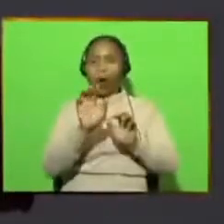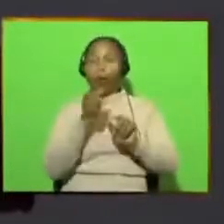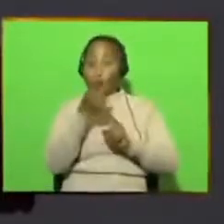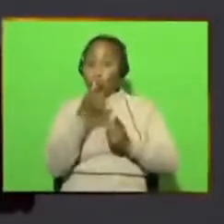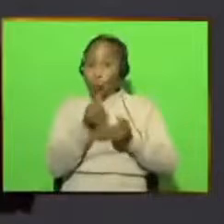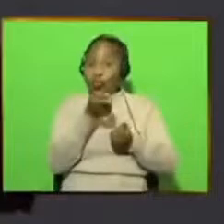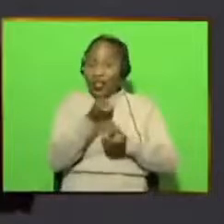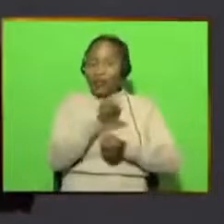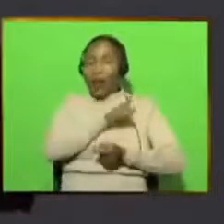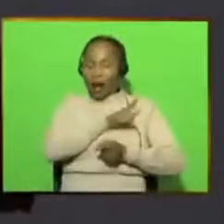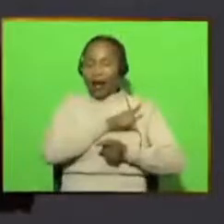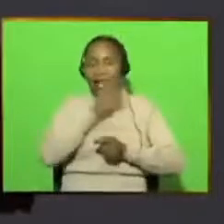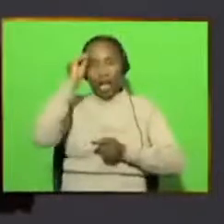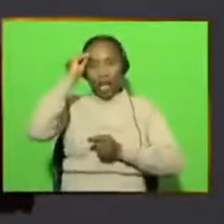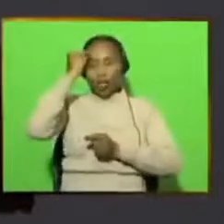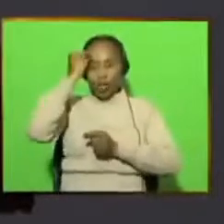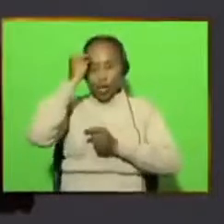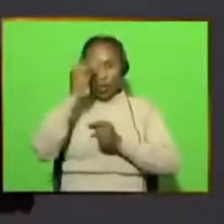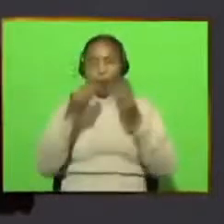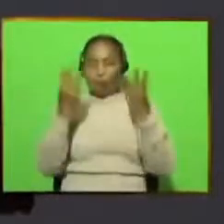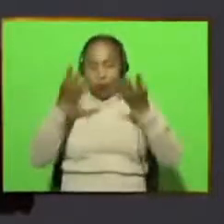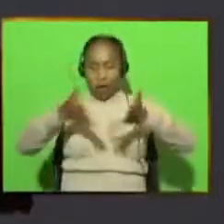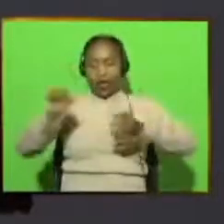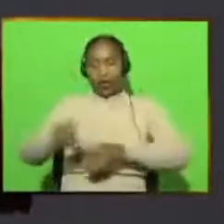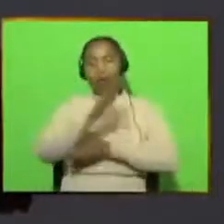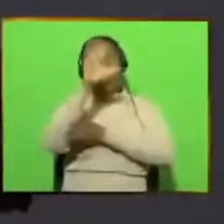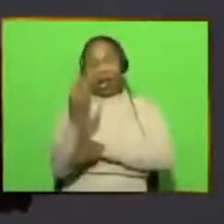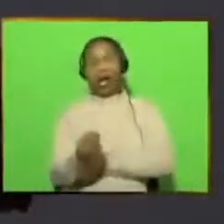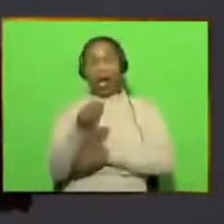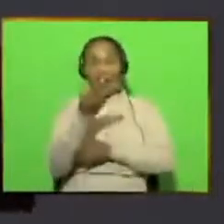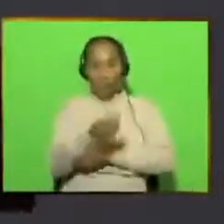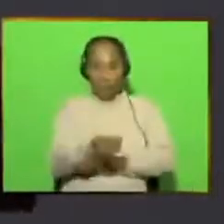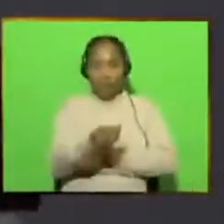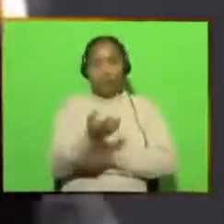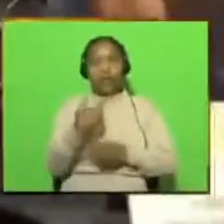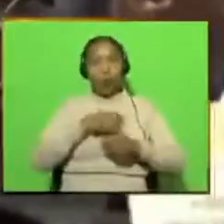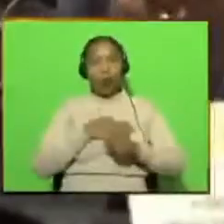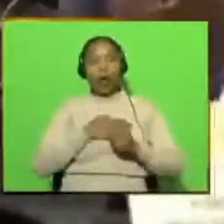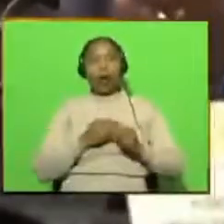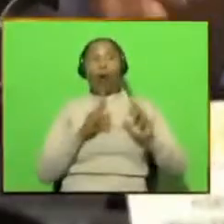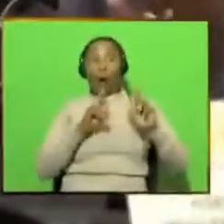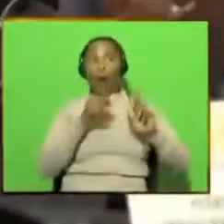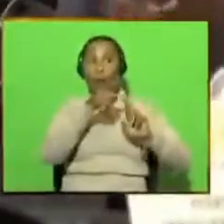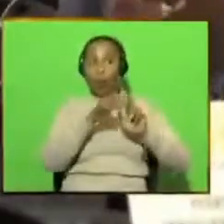of South Africa. We wish you well, Honorable President.